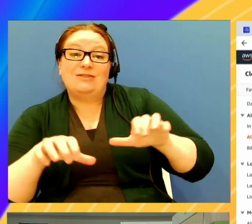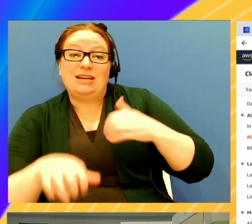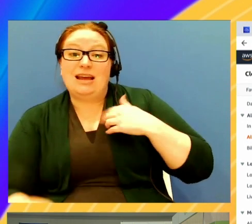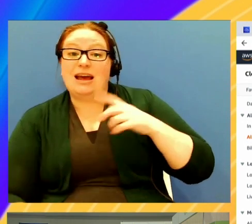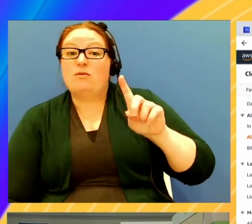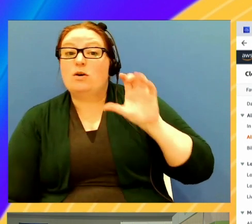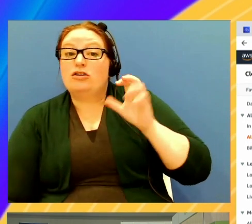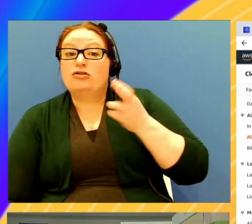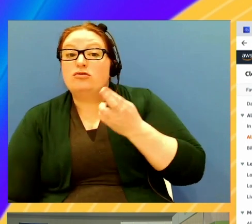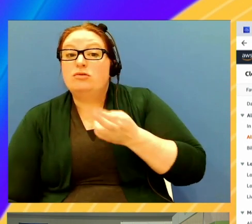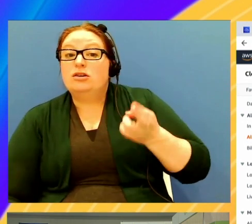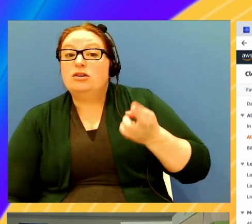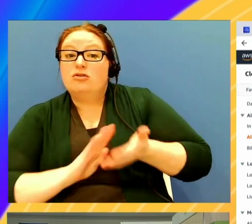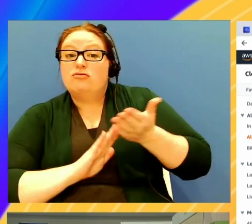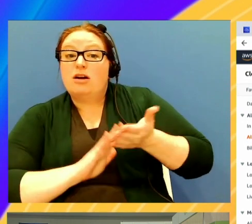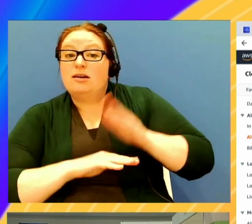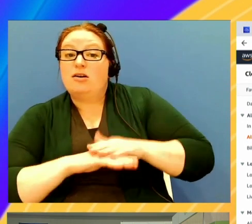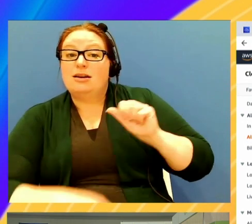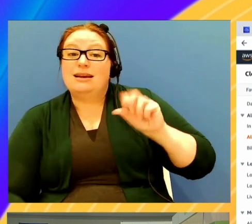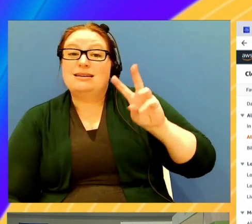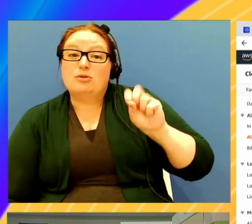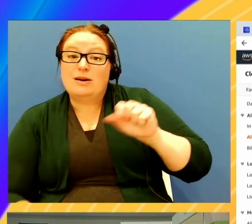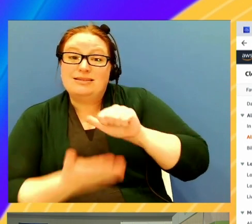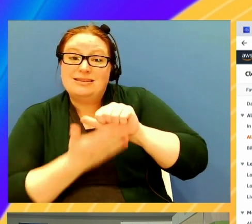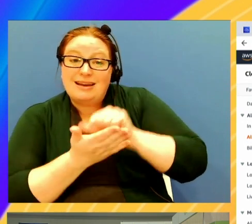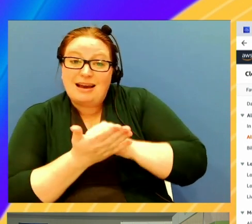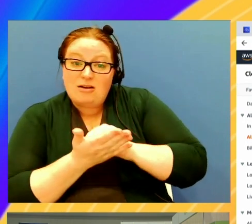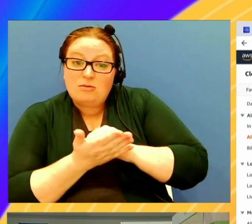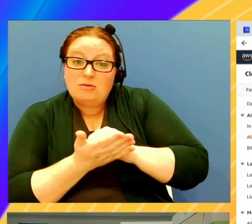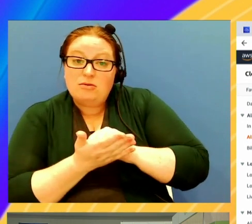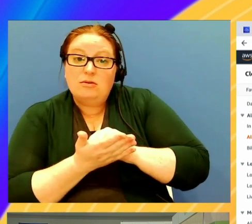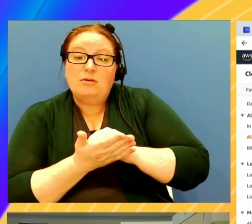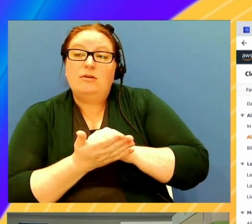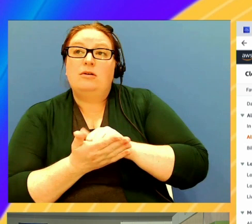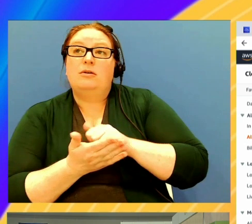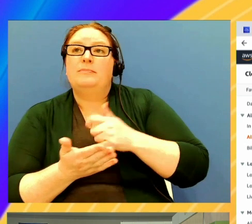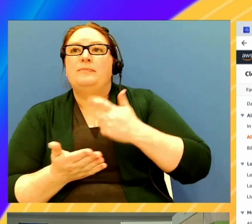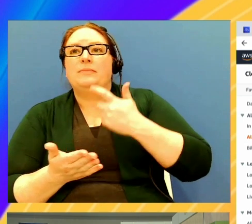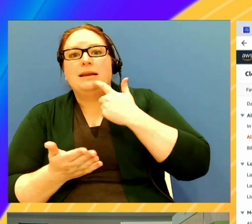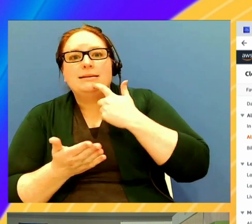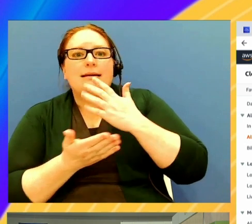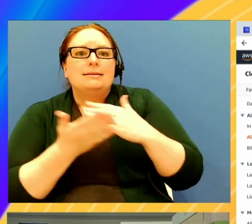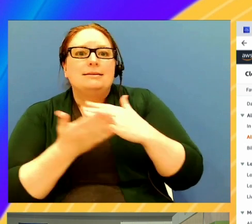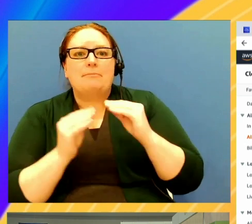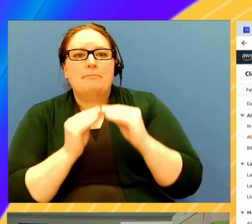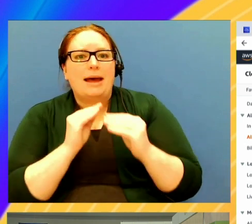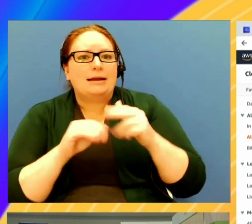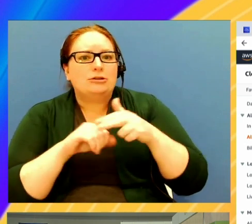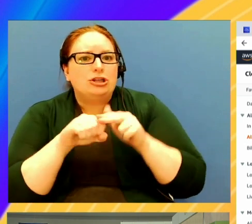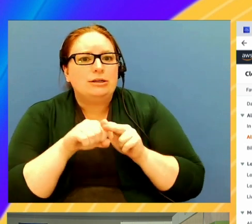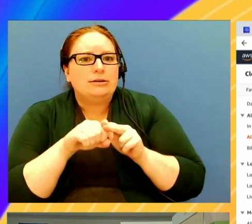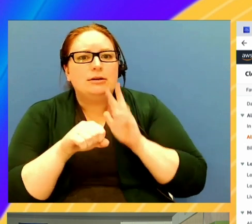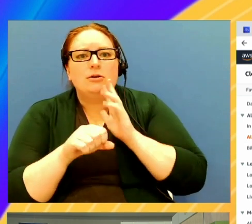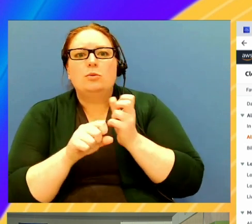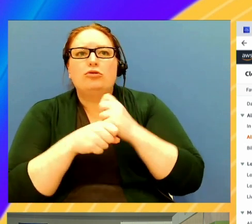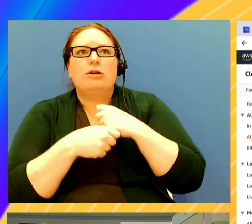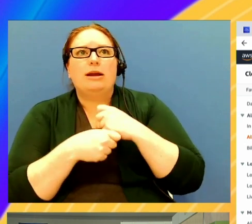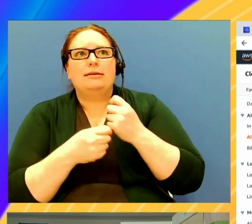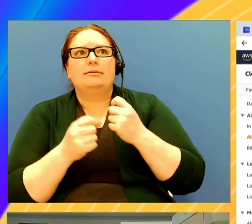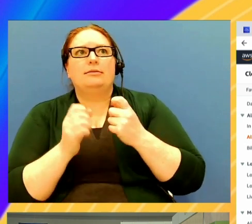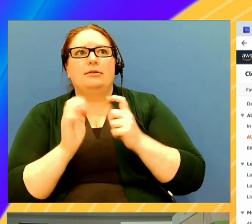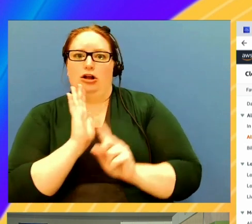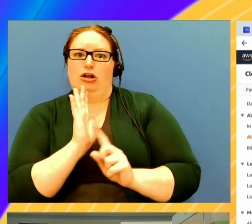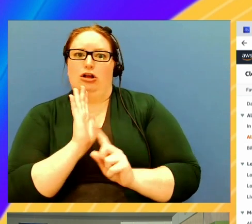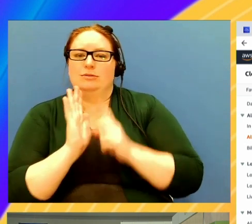on your AWS account, and let's say you do some patching. It's going to create a lot of alarms. Like if